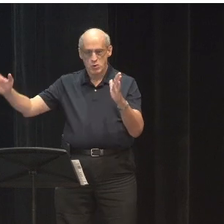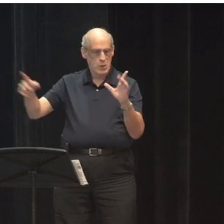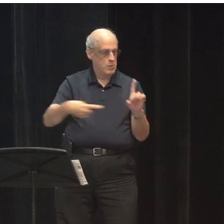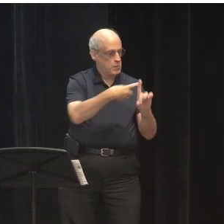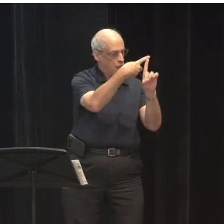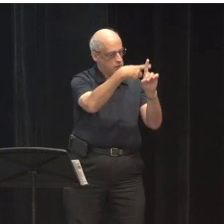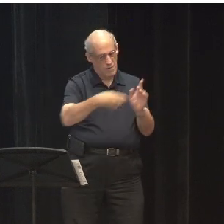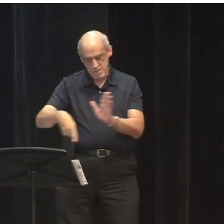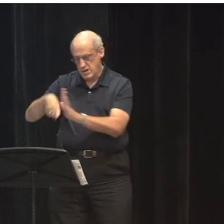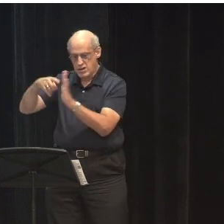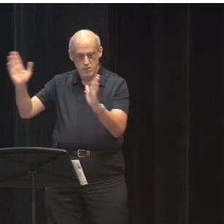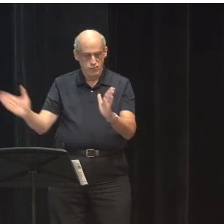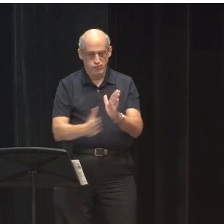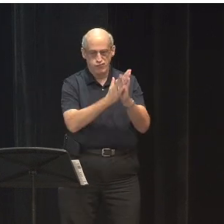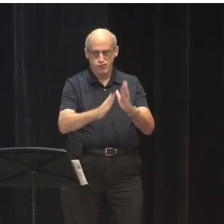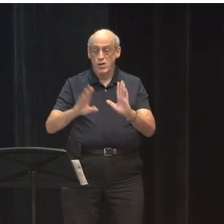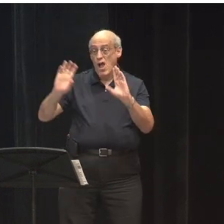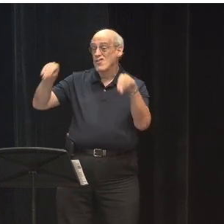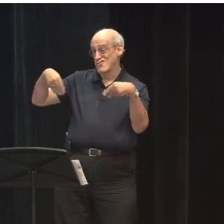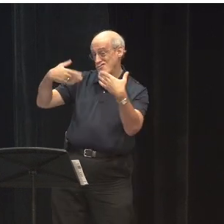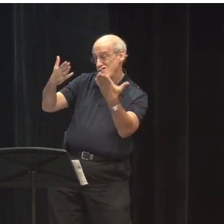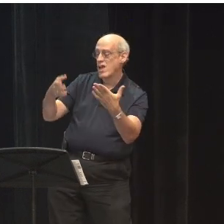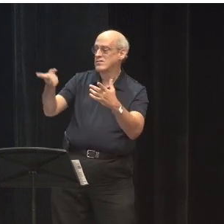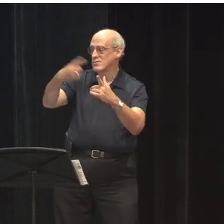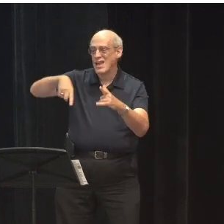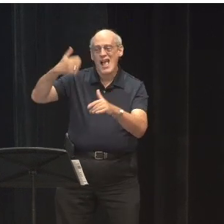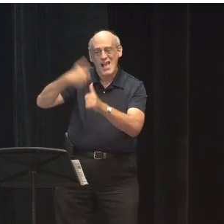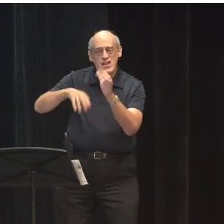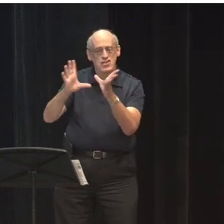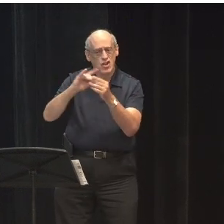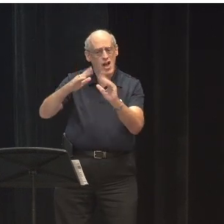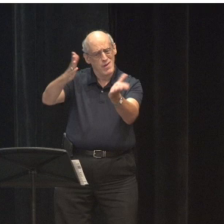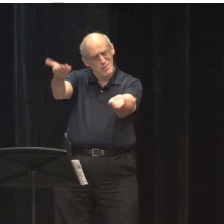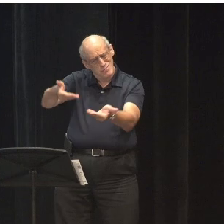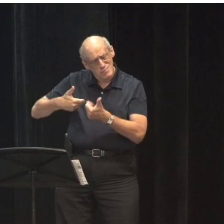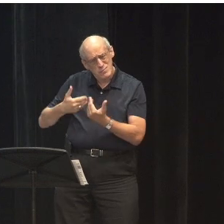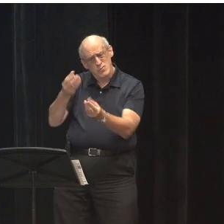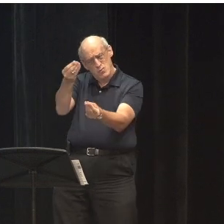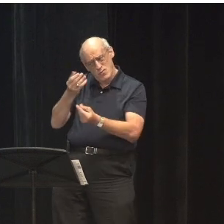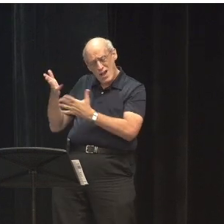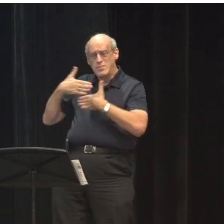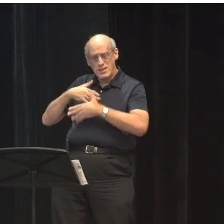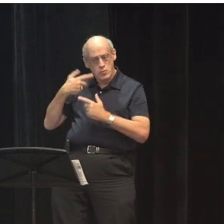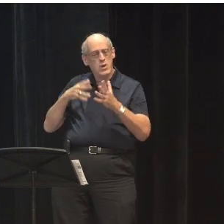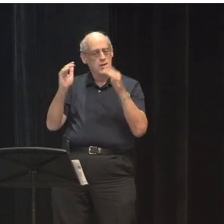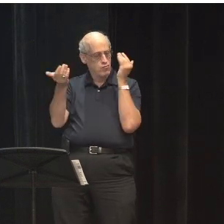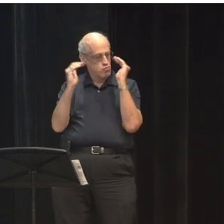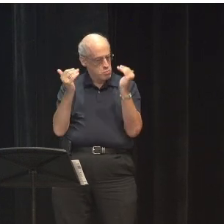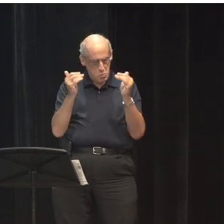suggest to people at each of these hearings that every comment is welcome and every comment is considered